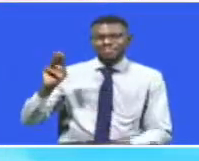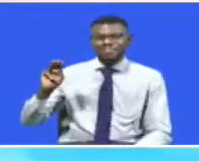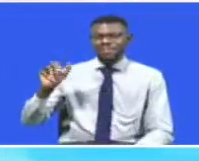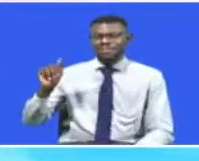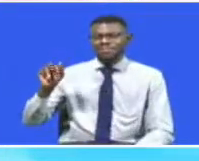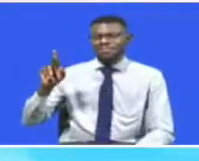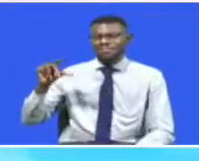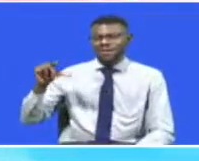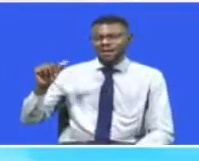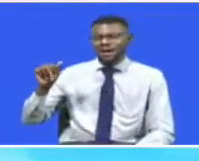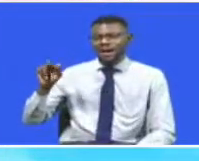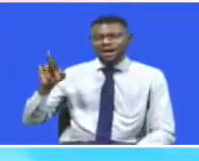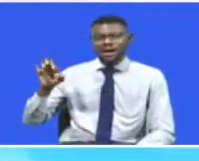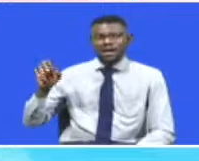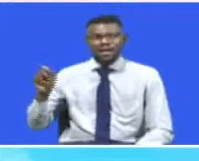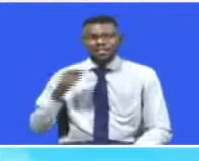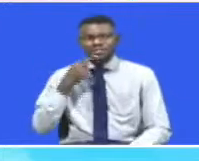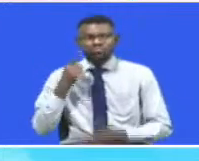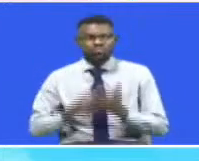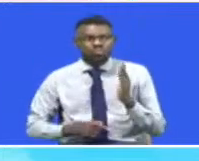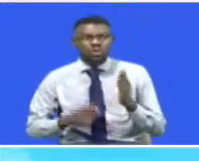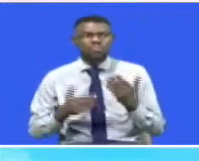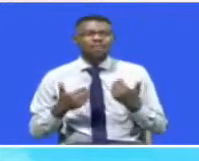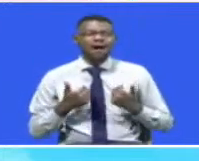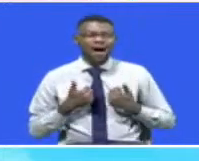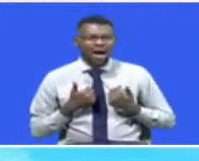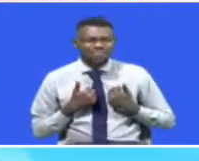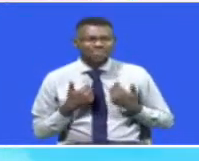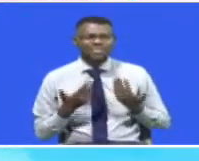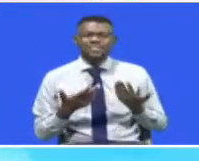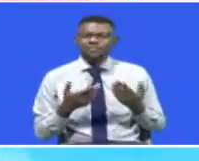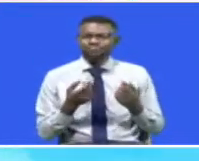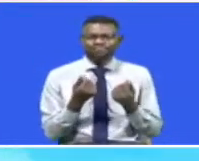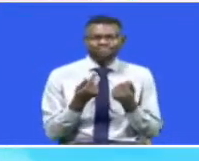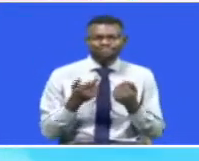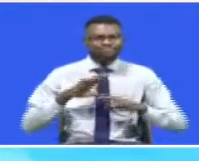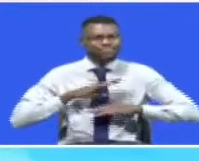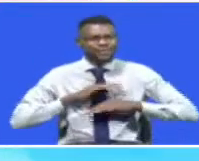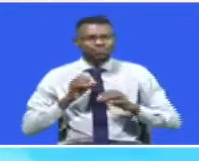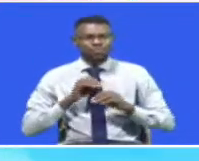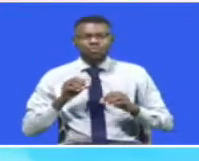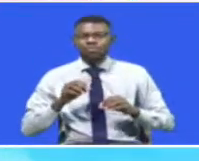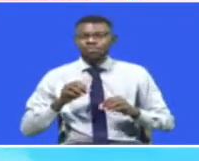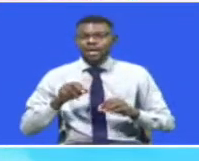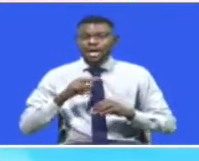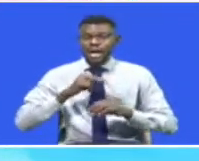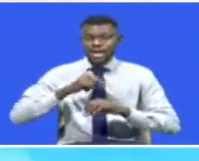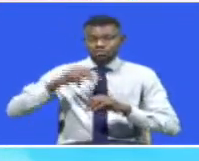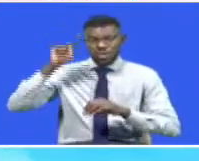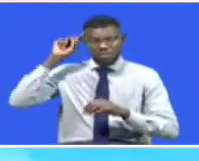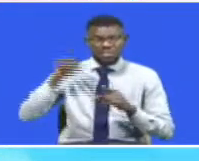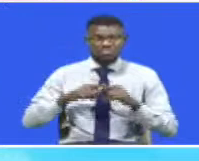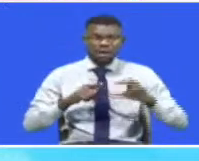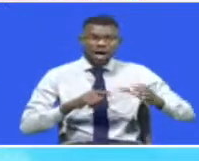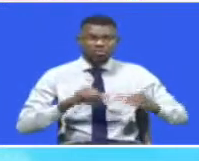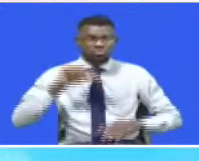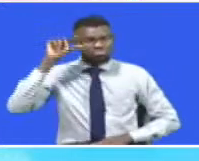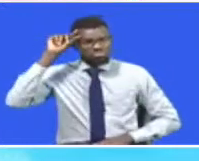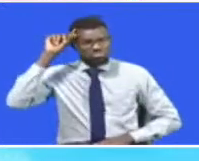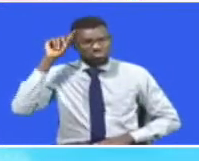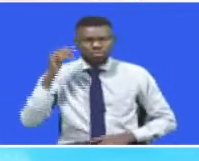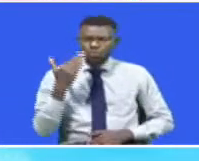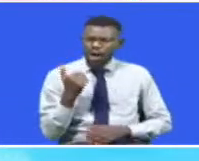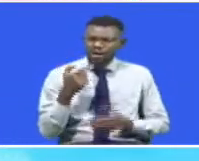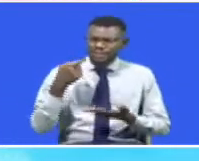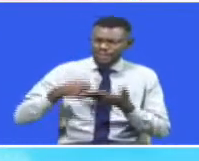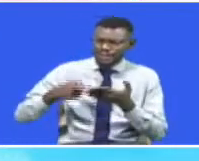that there's a cash flow challenge in both the national and the county government. According to Nyakango, the available money collected through the